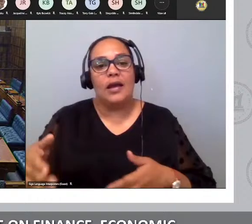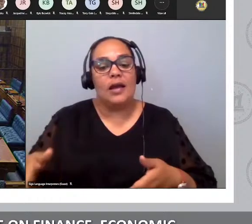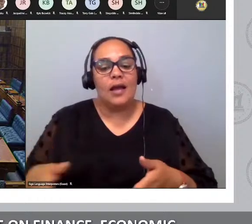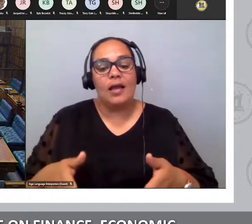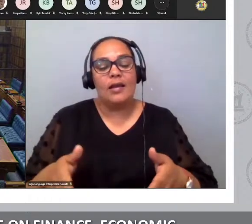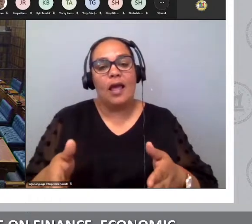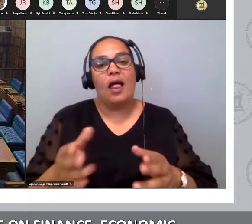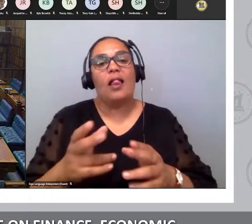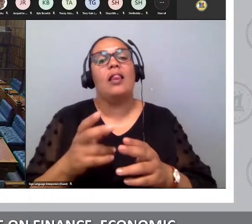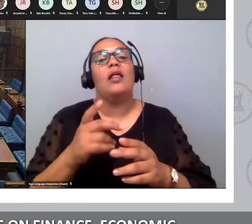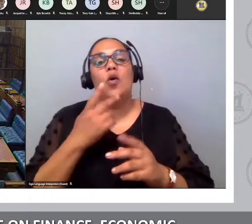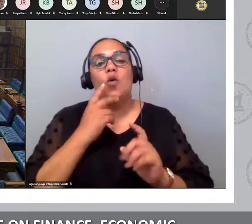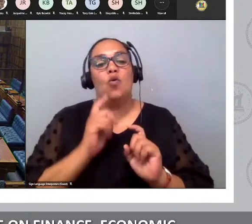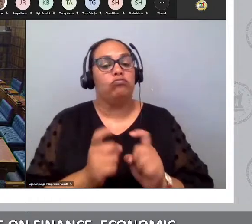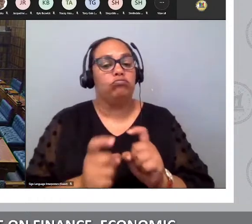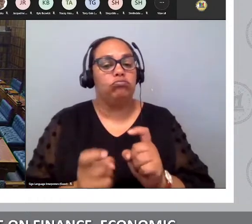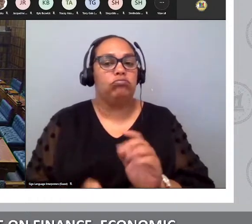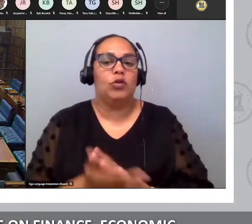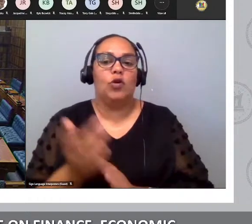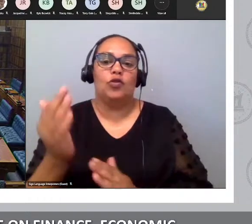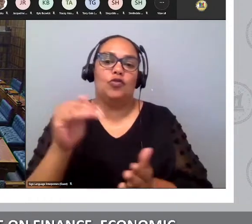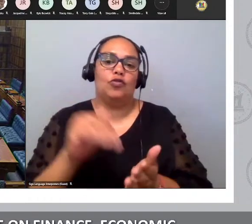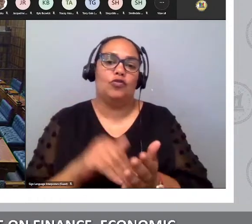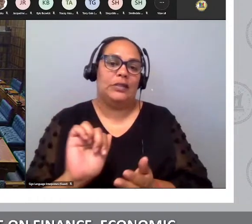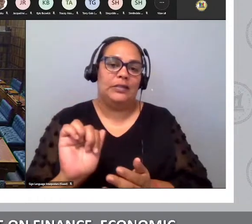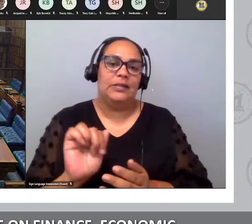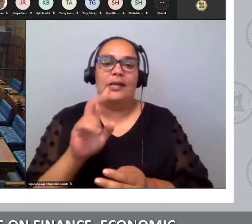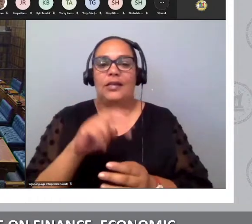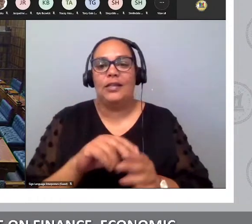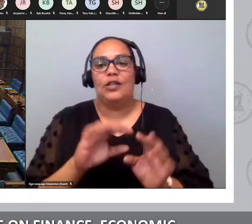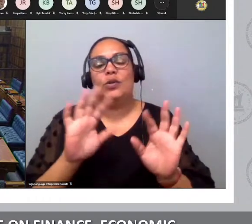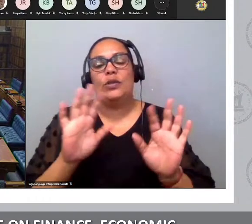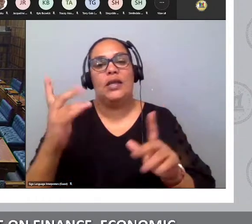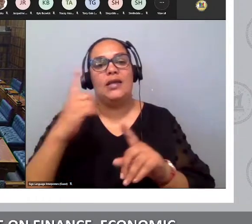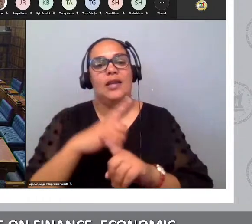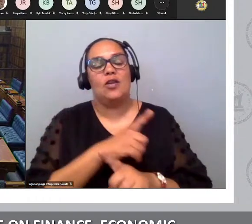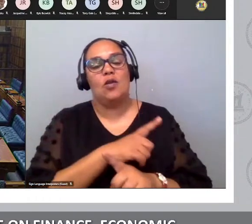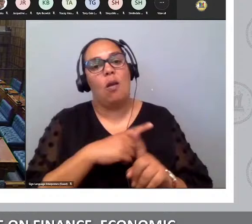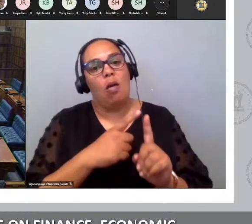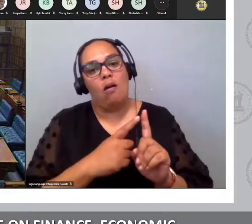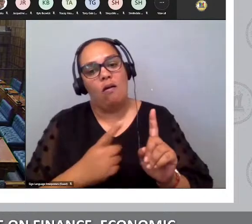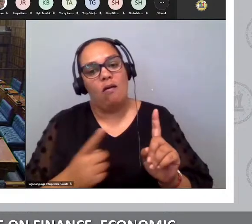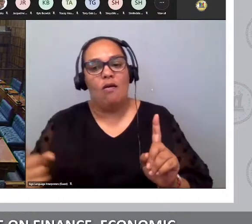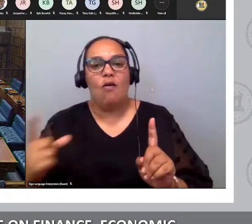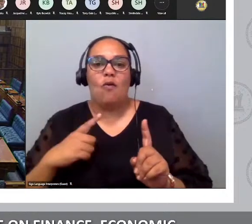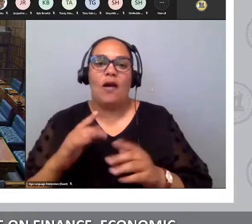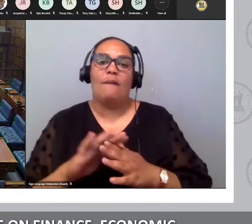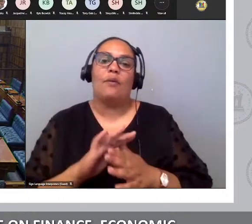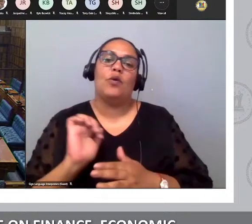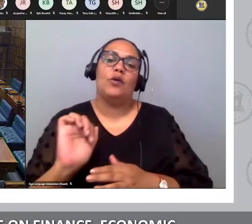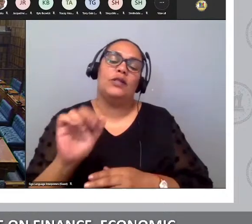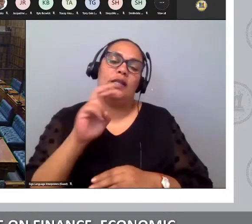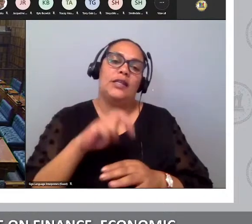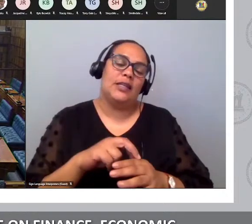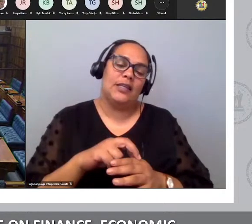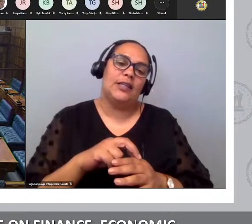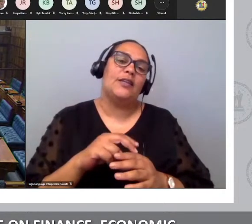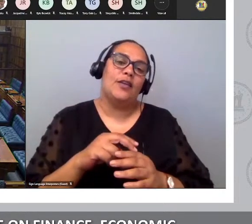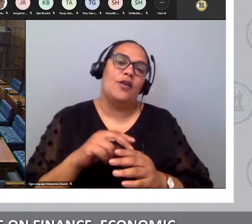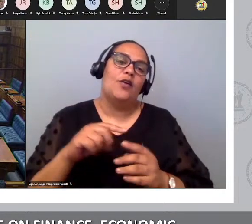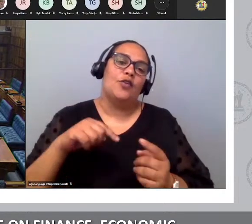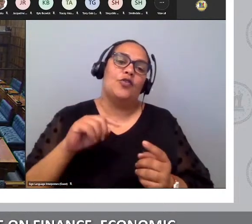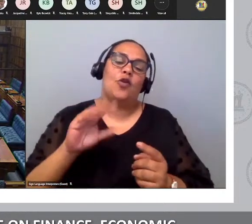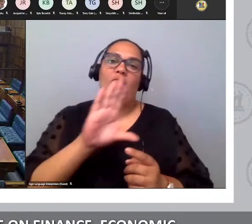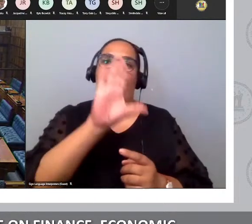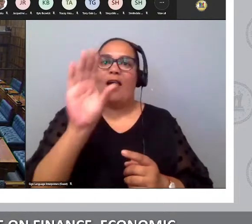who's now rushing to get to his destination has to take 10 days longer because he has to come up Around the Horn of